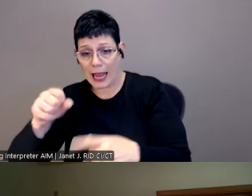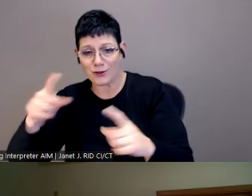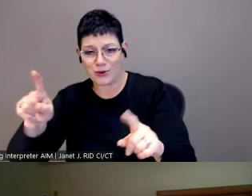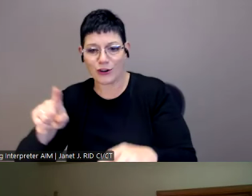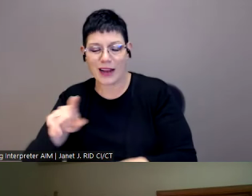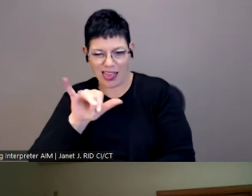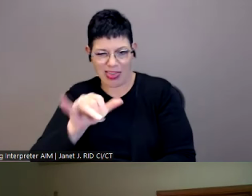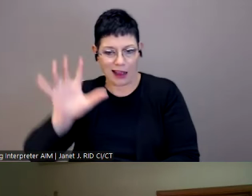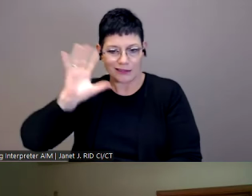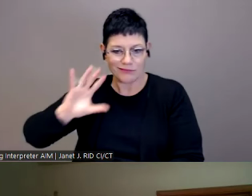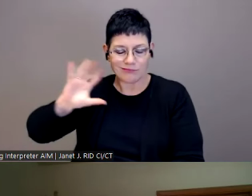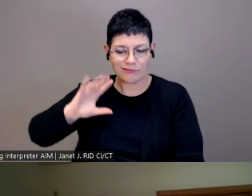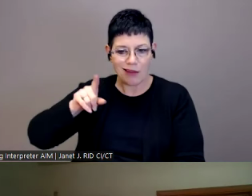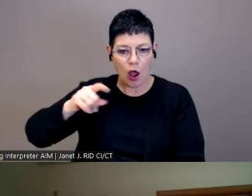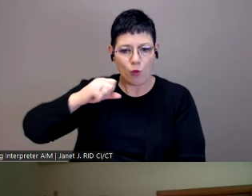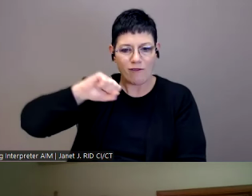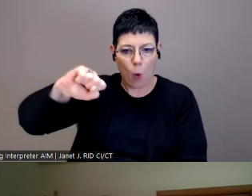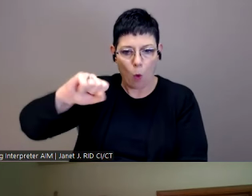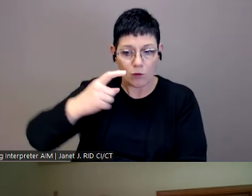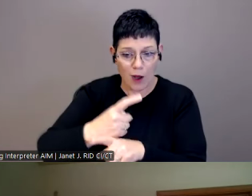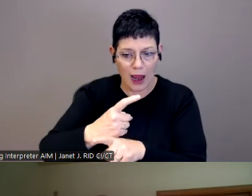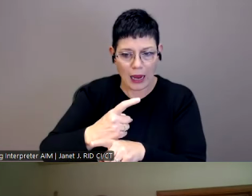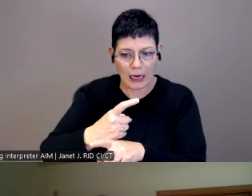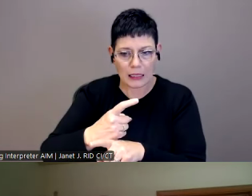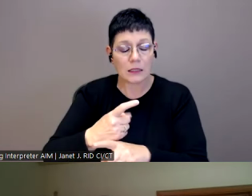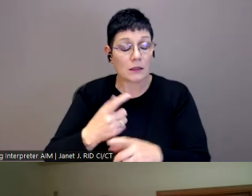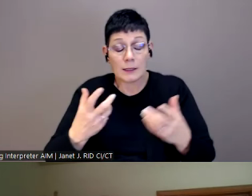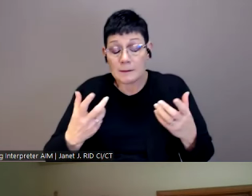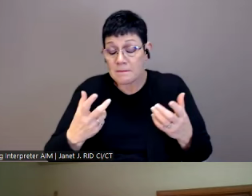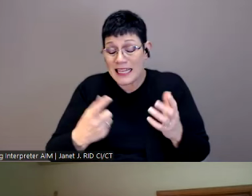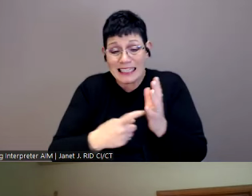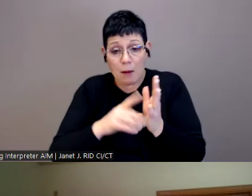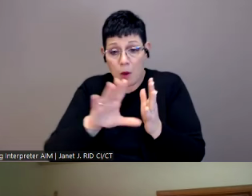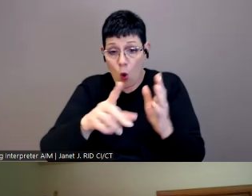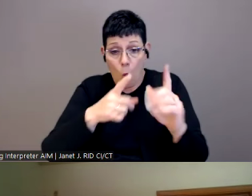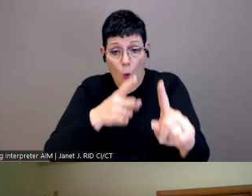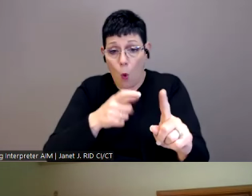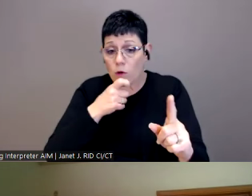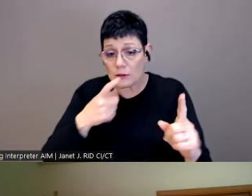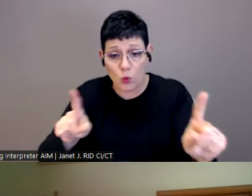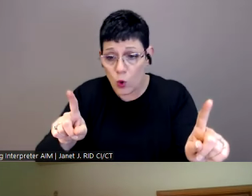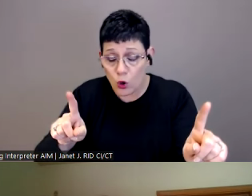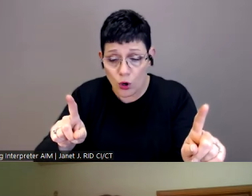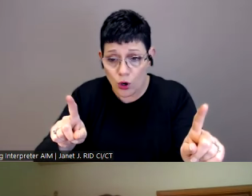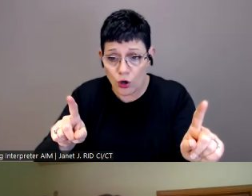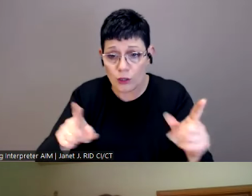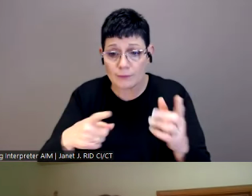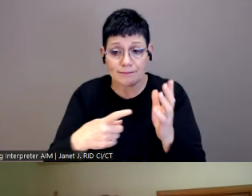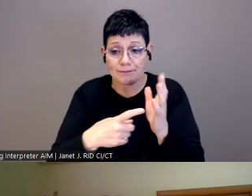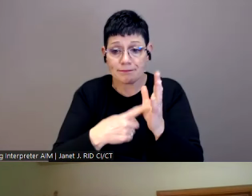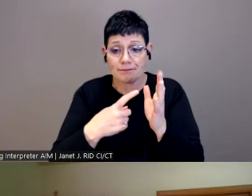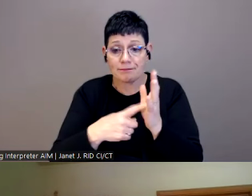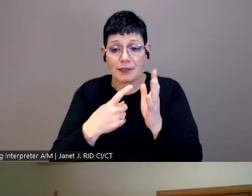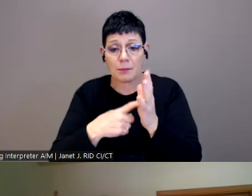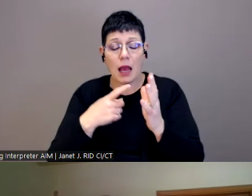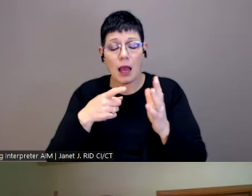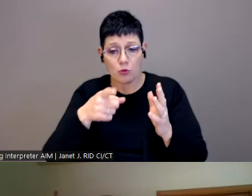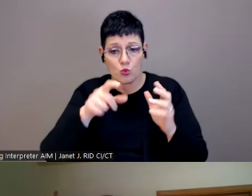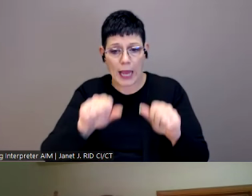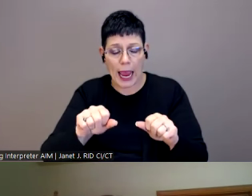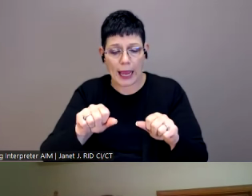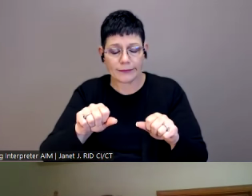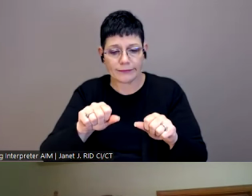the thing. So you have real world, and for lack of a better word, it allays your fears because